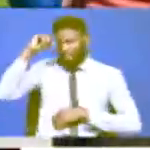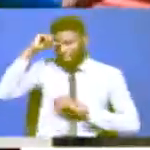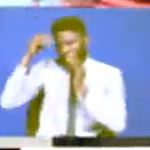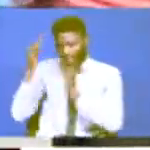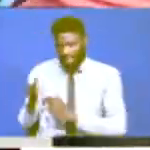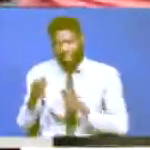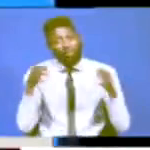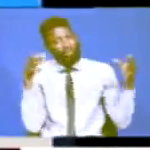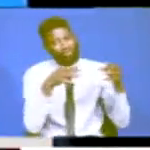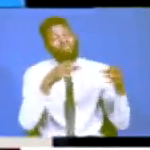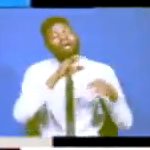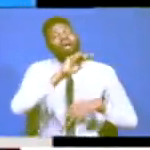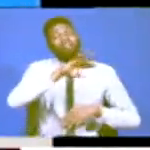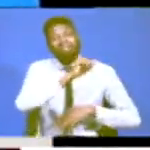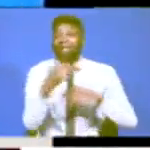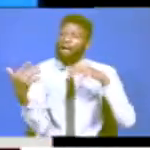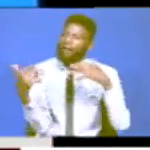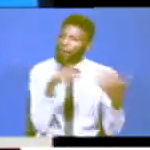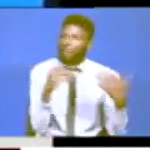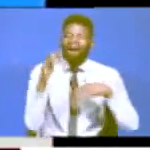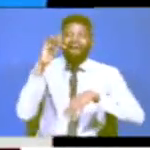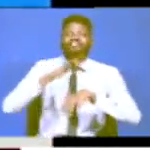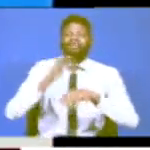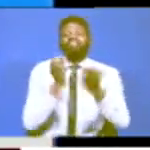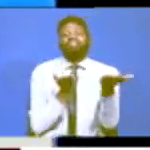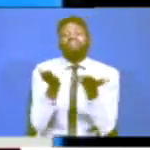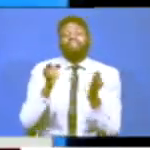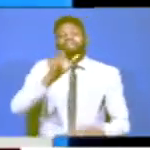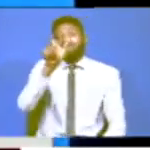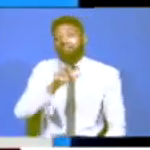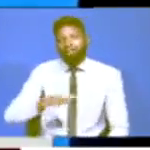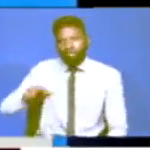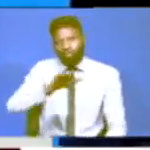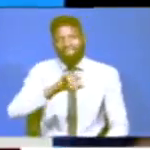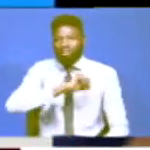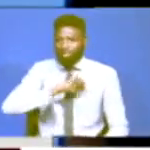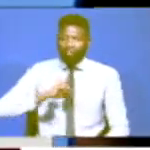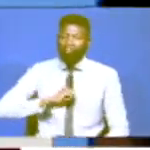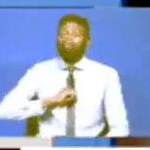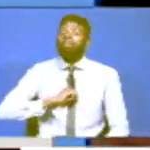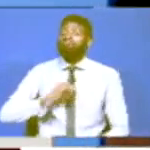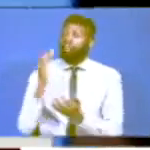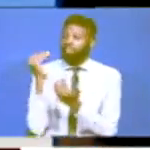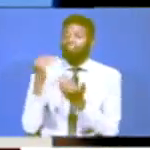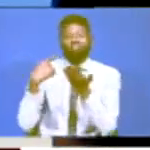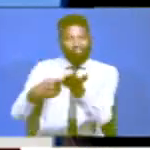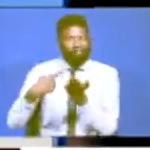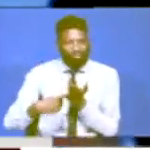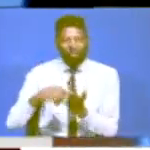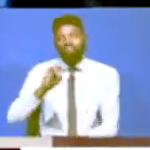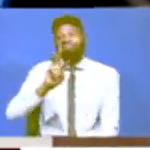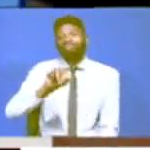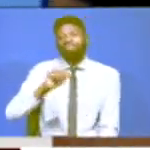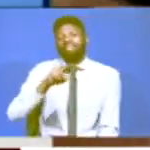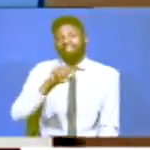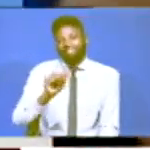are hindering service delivery in the region, and the Senate is expected to discuss Mwangaza's impeachment in a special sitting